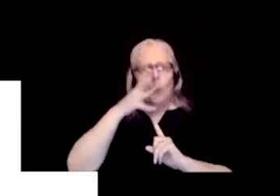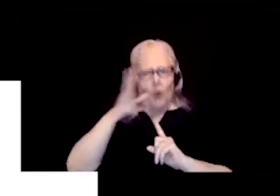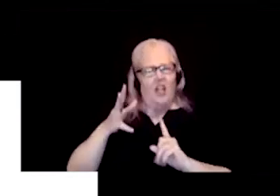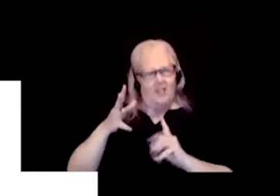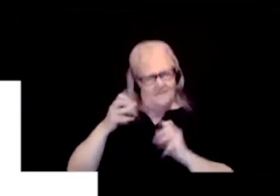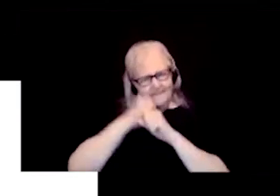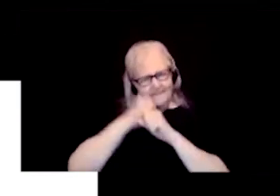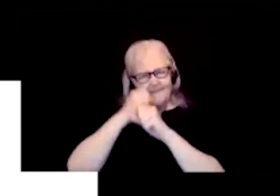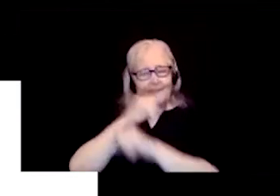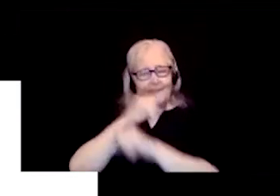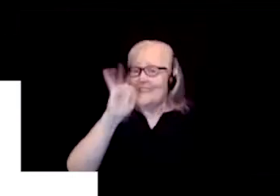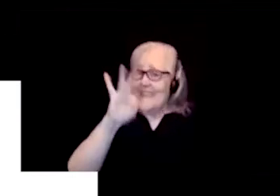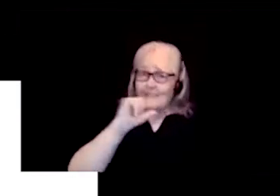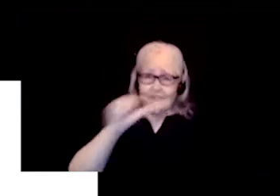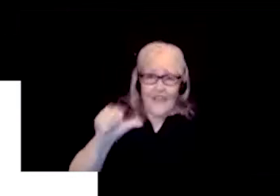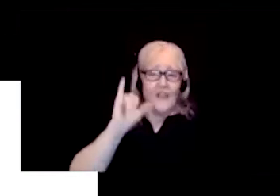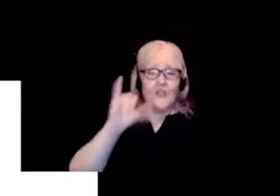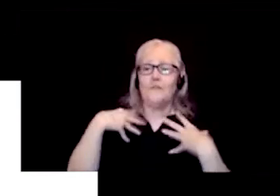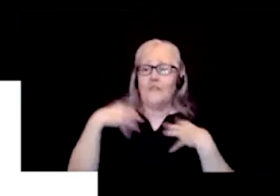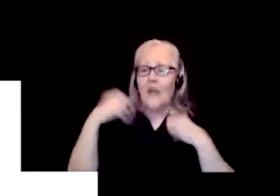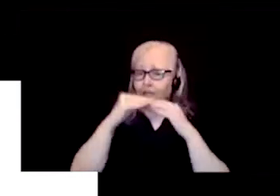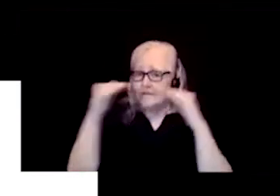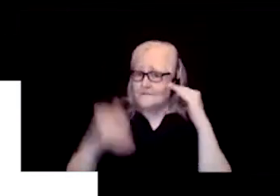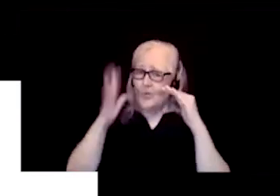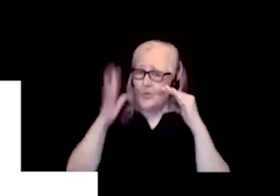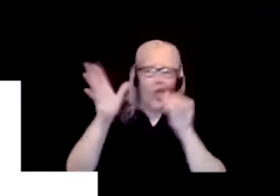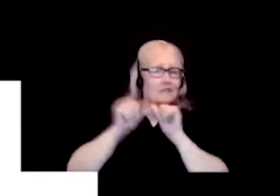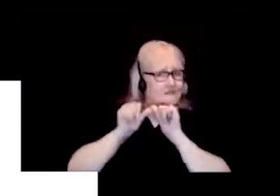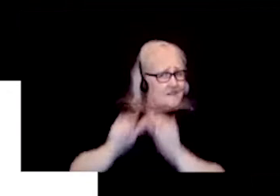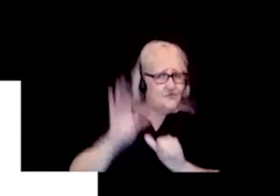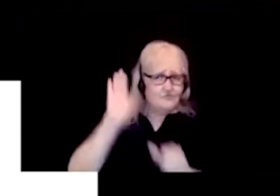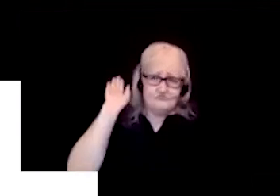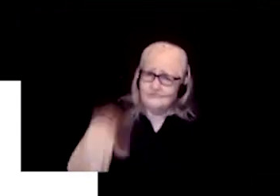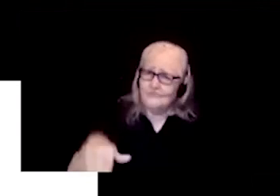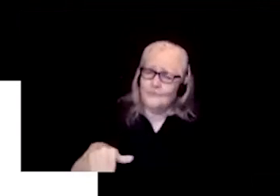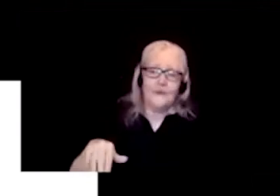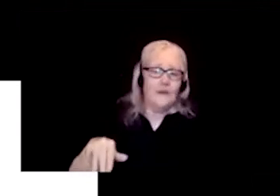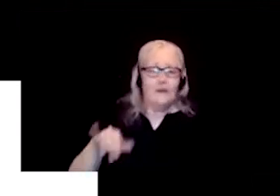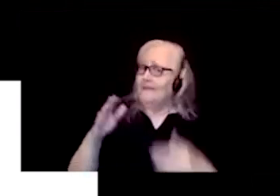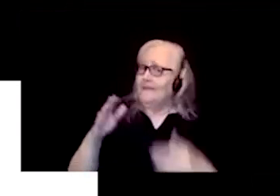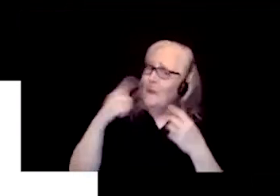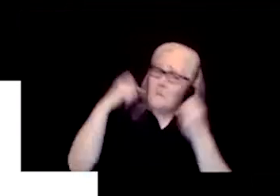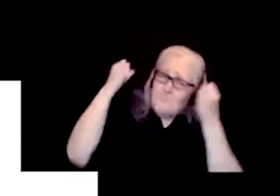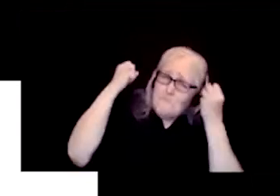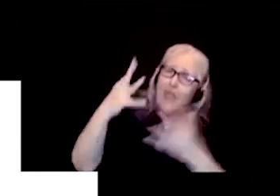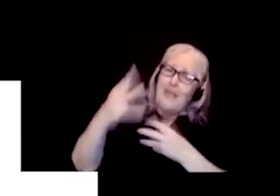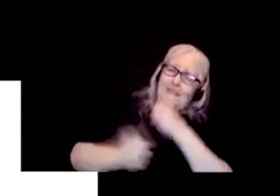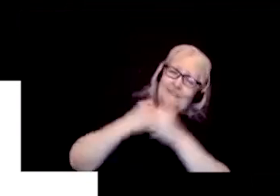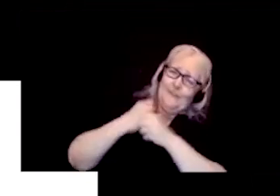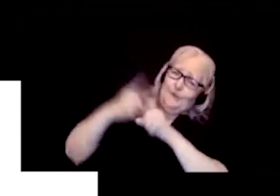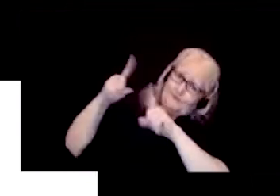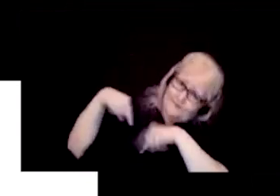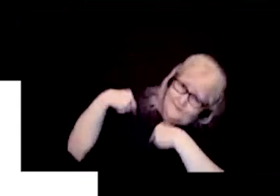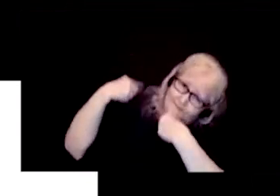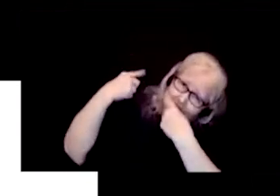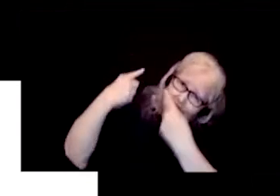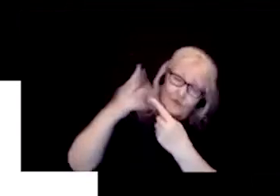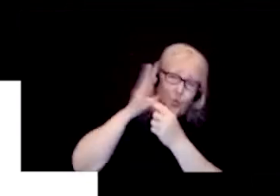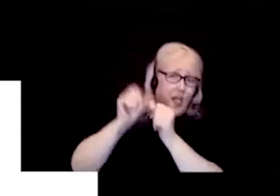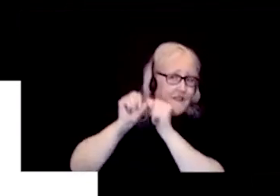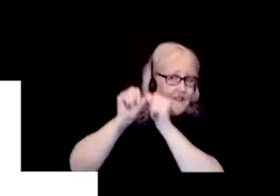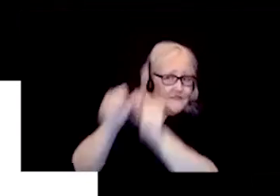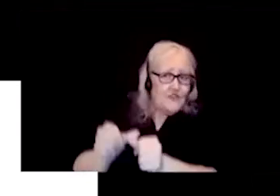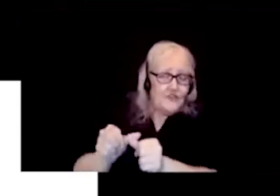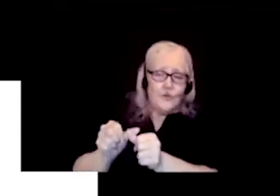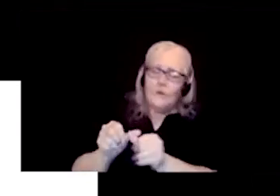health inequities will continue to persist like they have for generations in America, unless we seriously tackle the